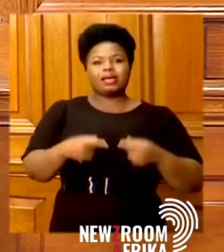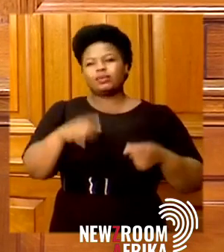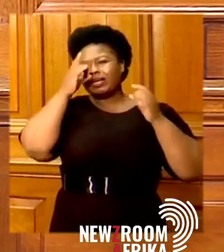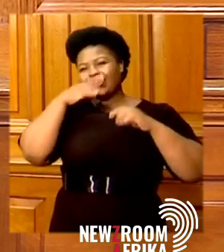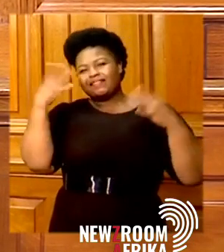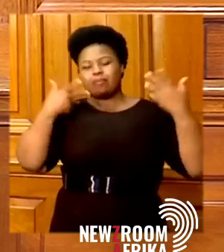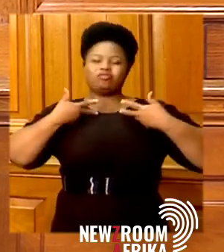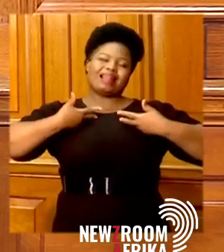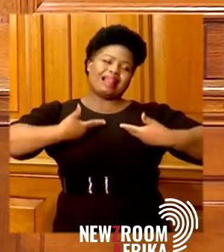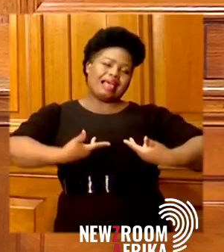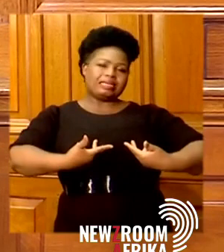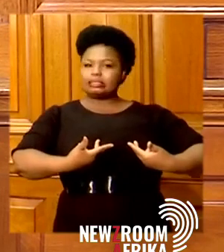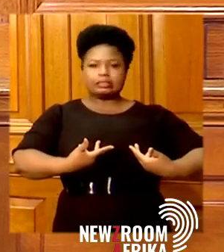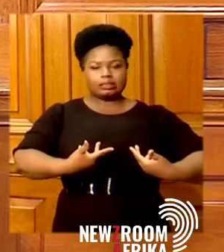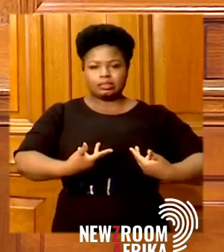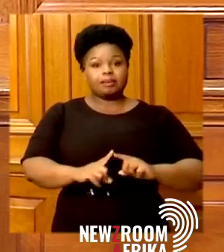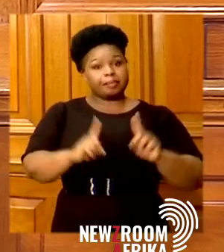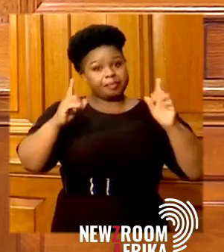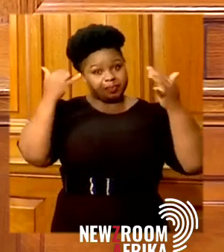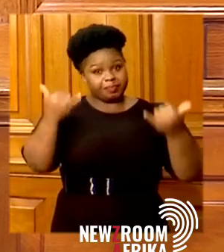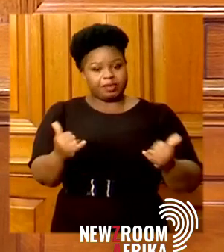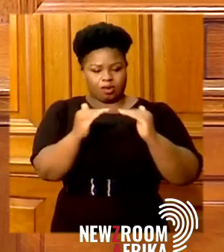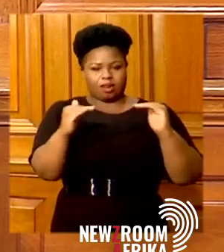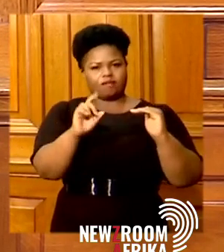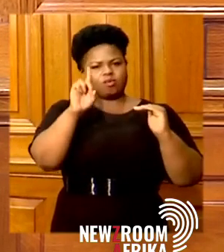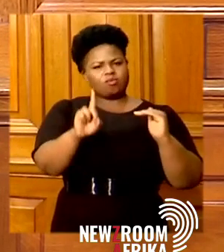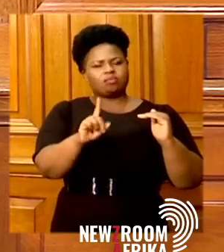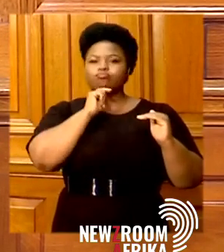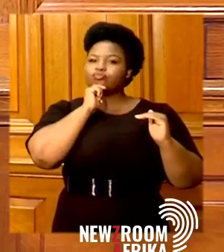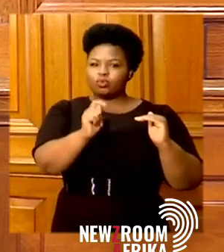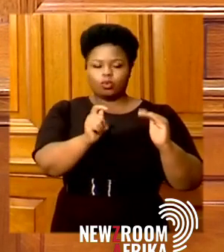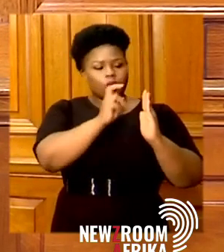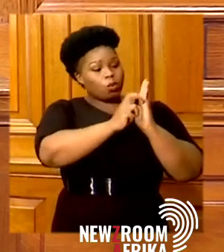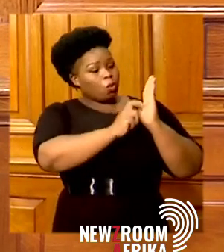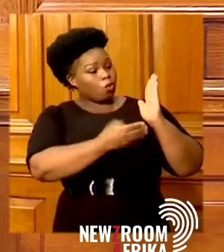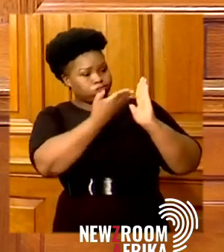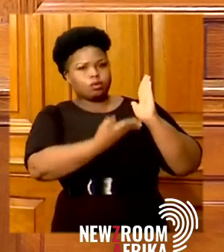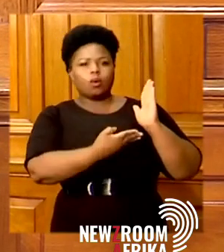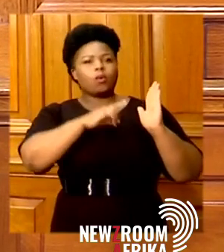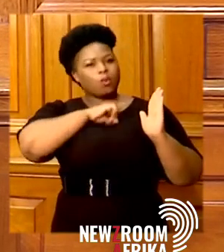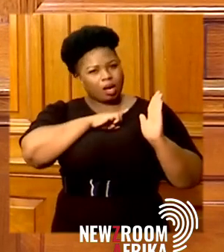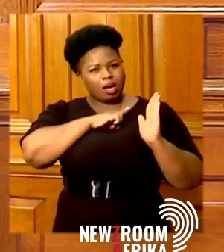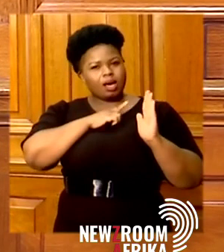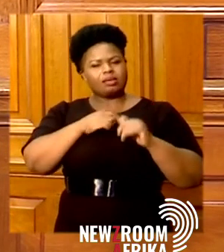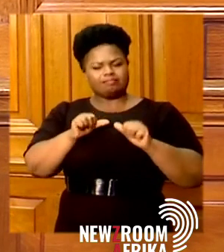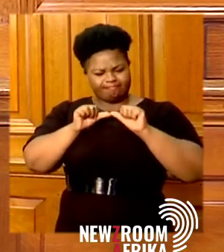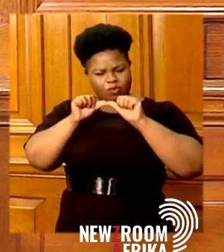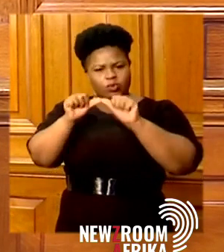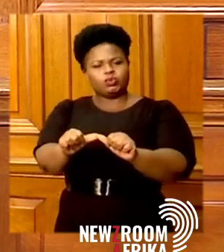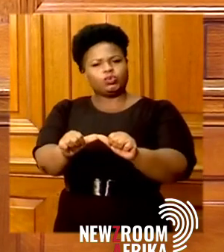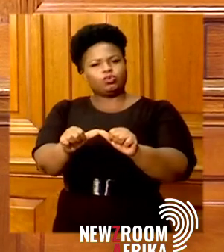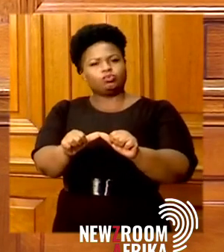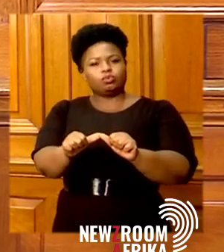restrictions under Level 1 are meant to maintain low levels of infections and